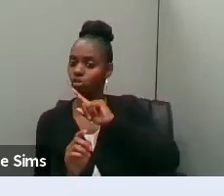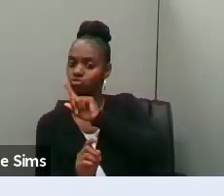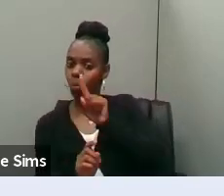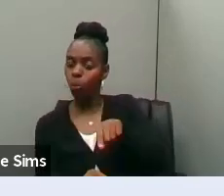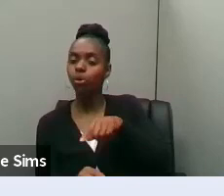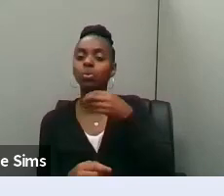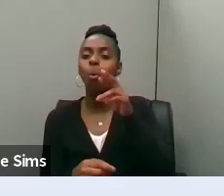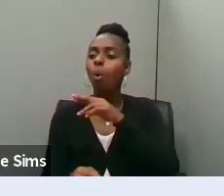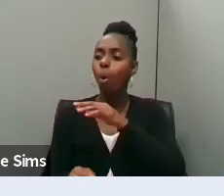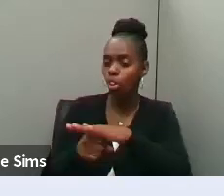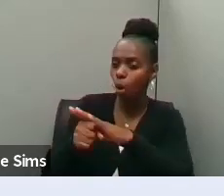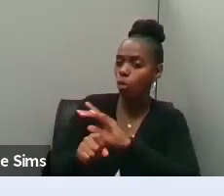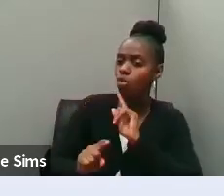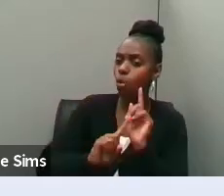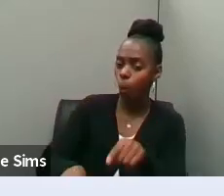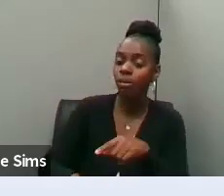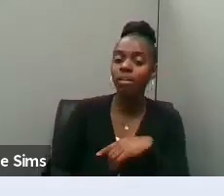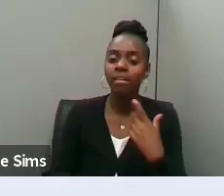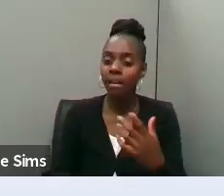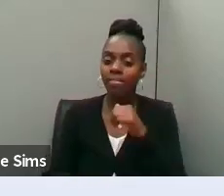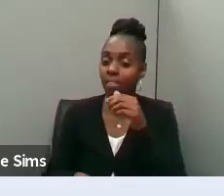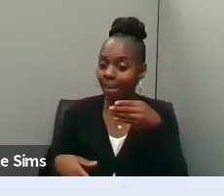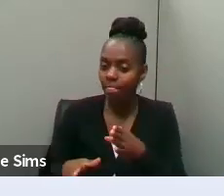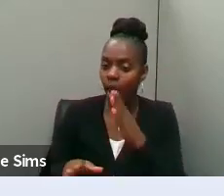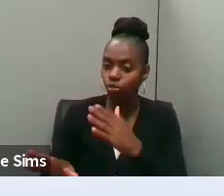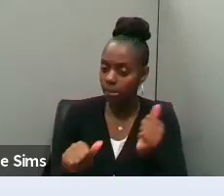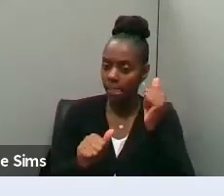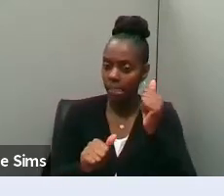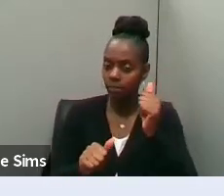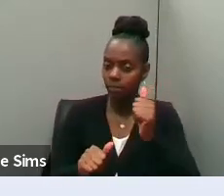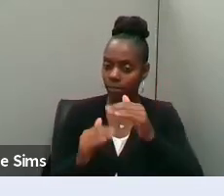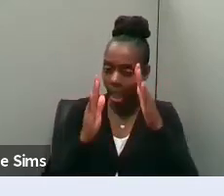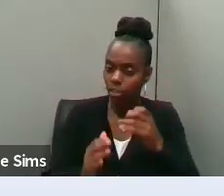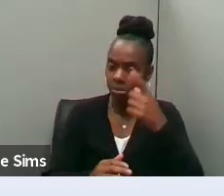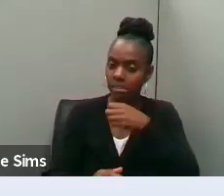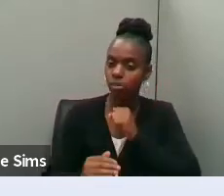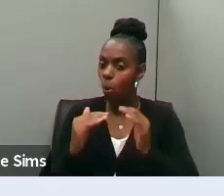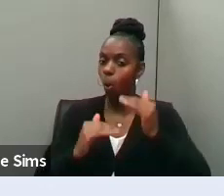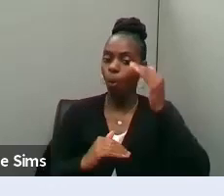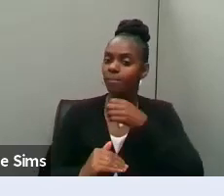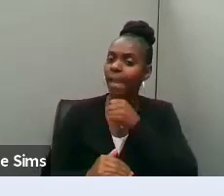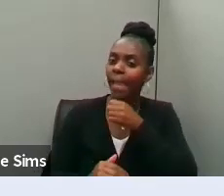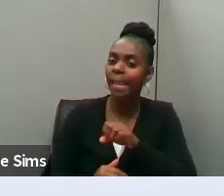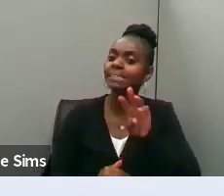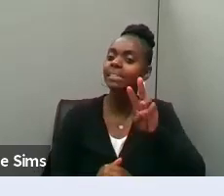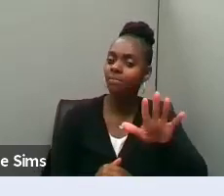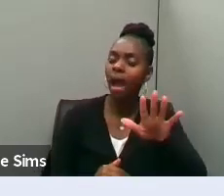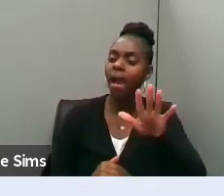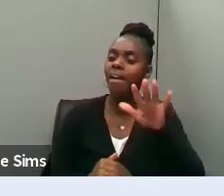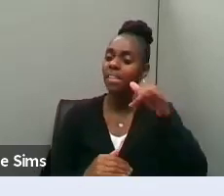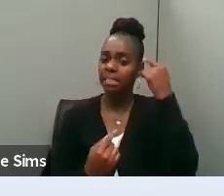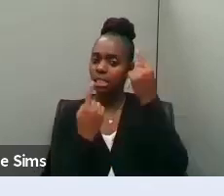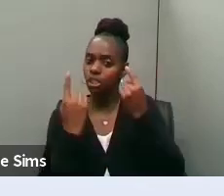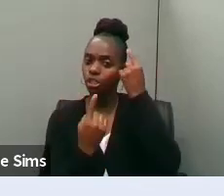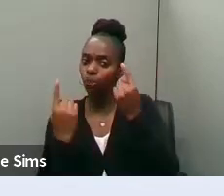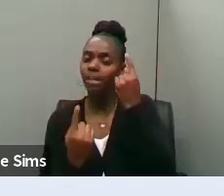order, and she's not allowed to leave the house, like as if she were over 65, then that is an important consideration. Then the